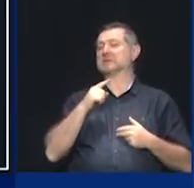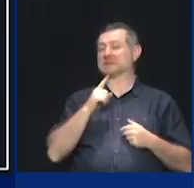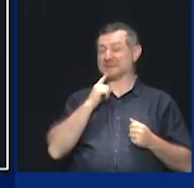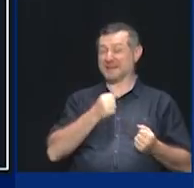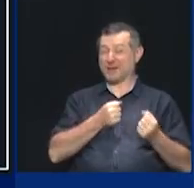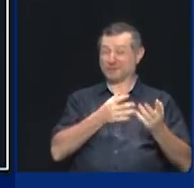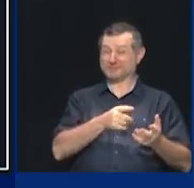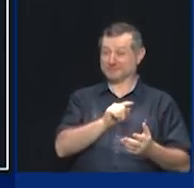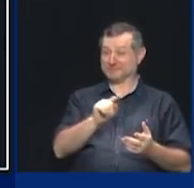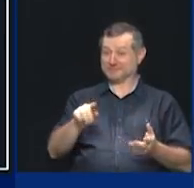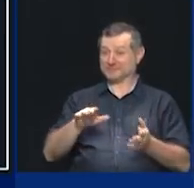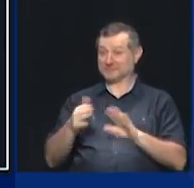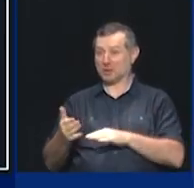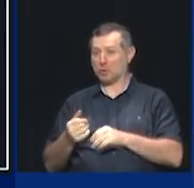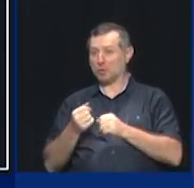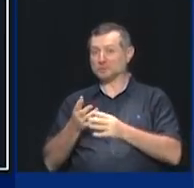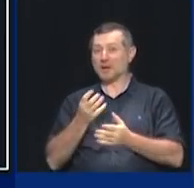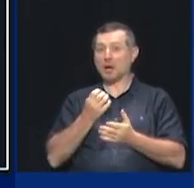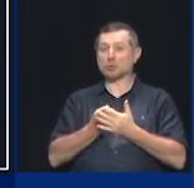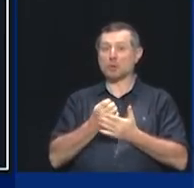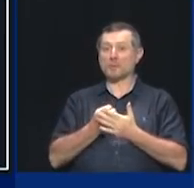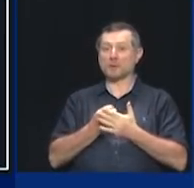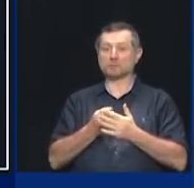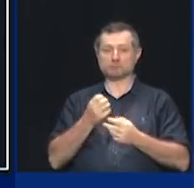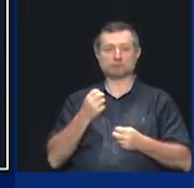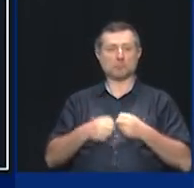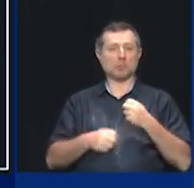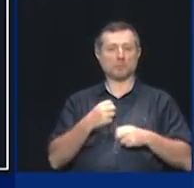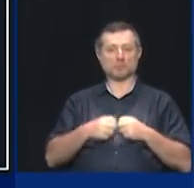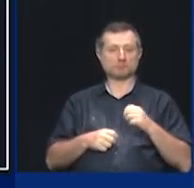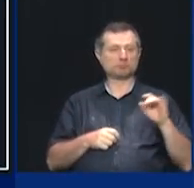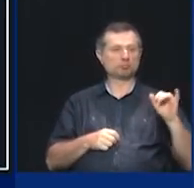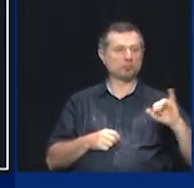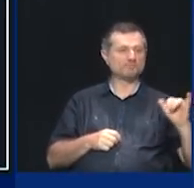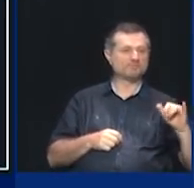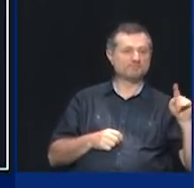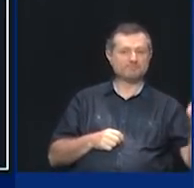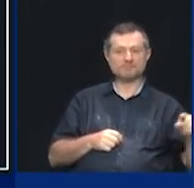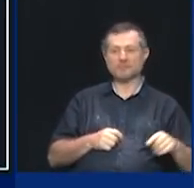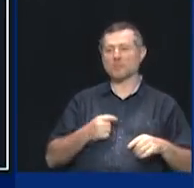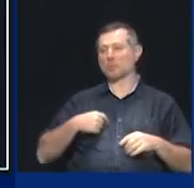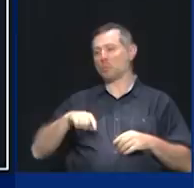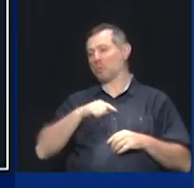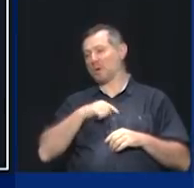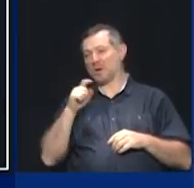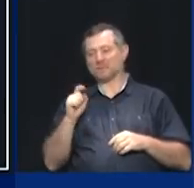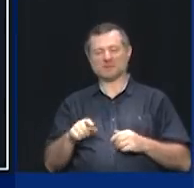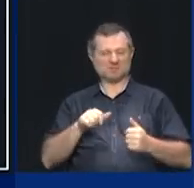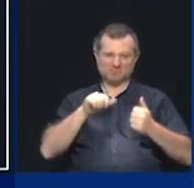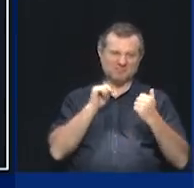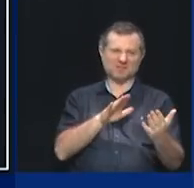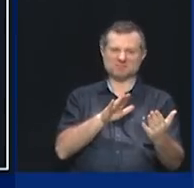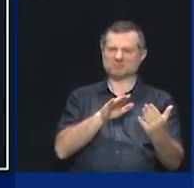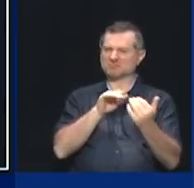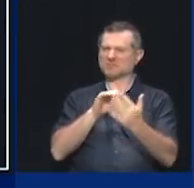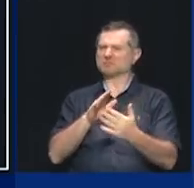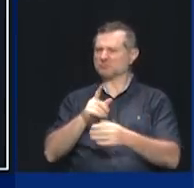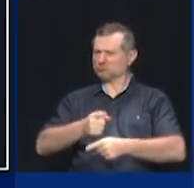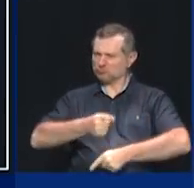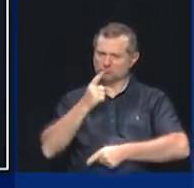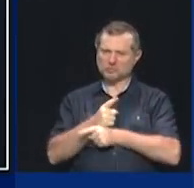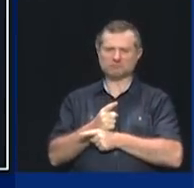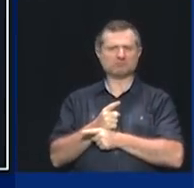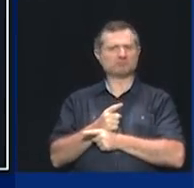toll. So we have no choice but to address it. It's the right thing to do. It's also